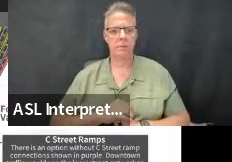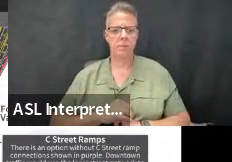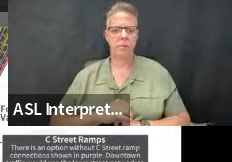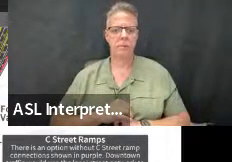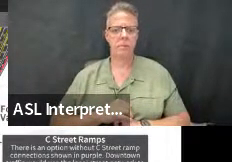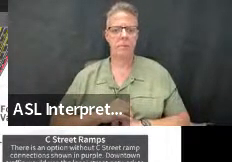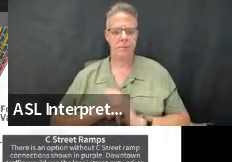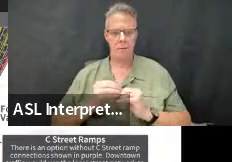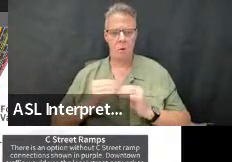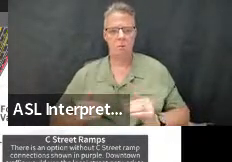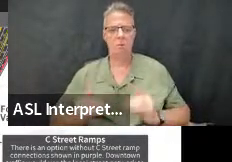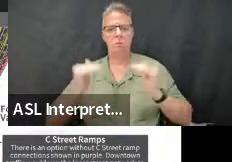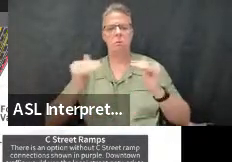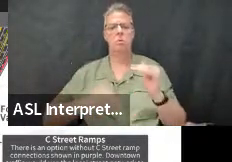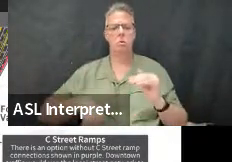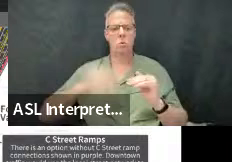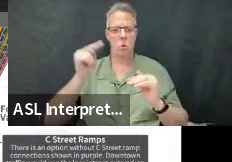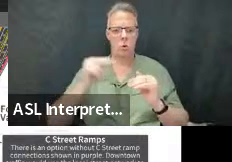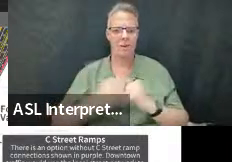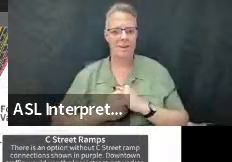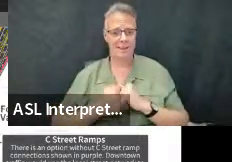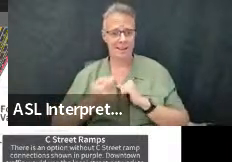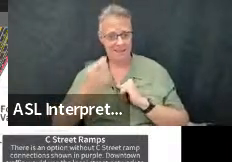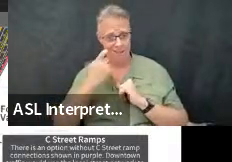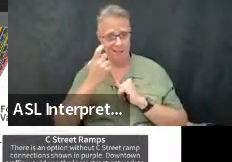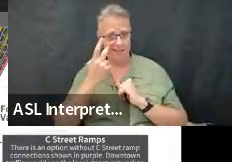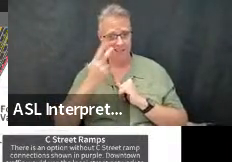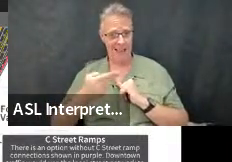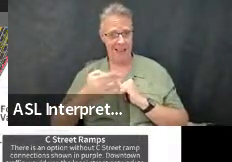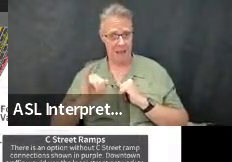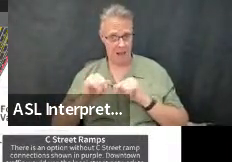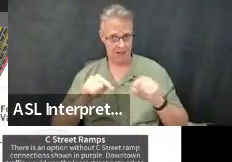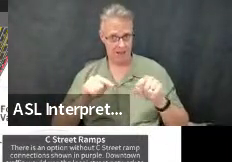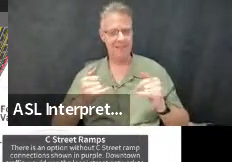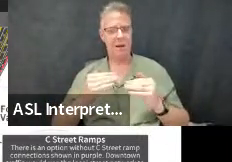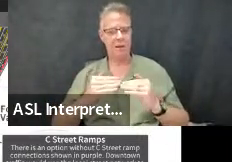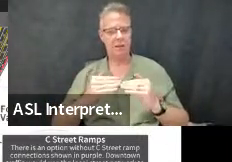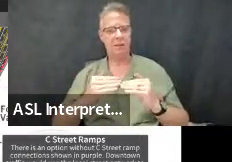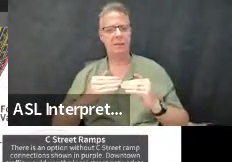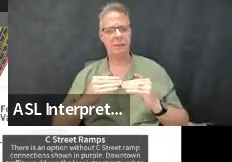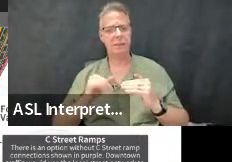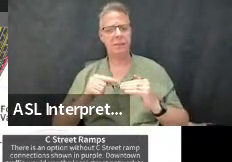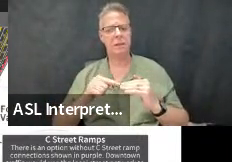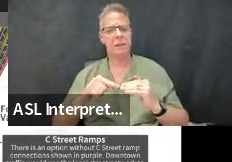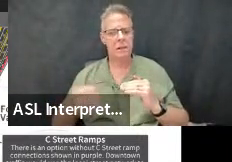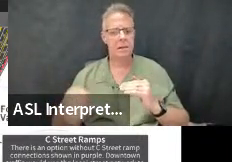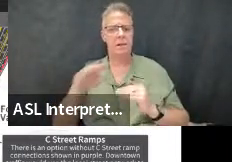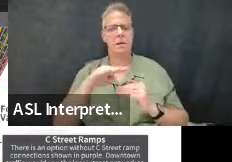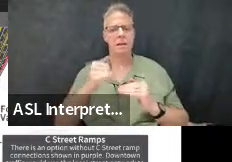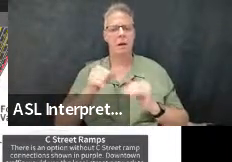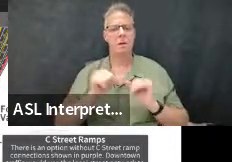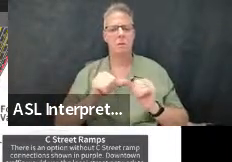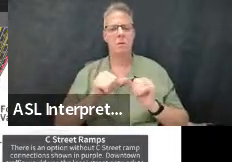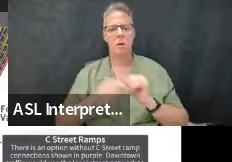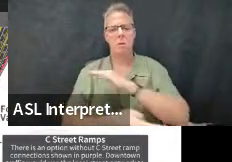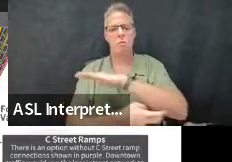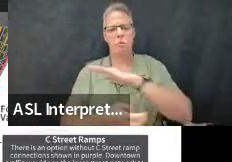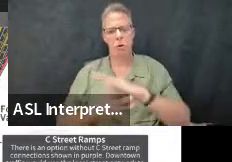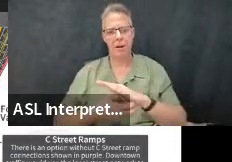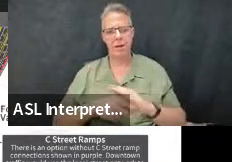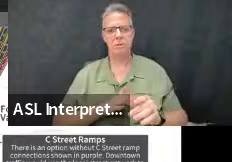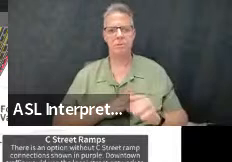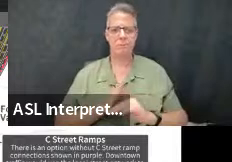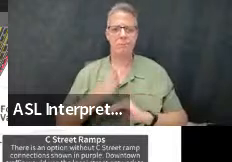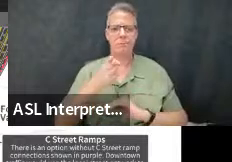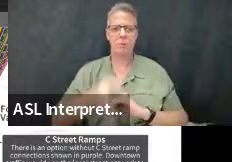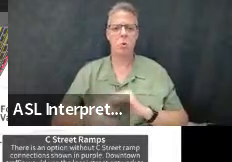Moving north, this continuation, we saw Hayden Island area in the previous slide. Moving on to the bridge itself,